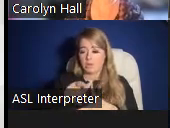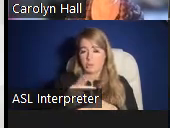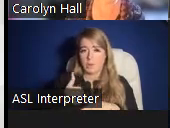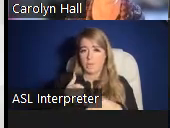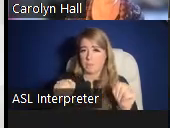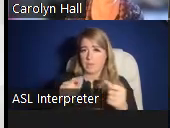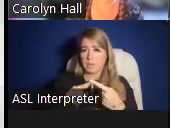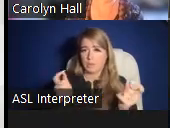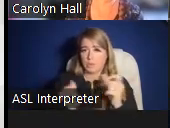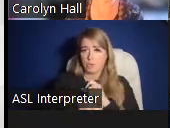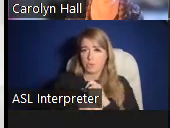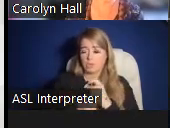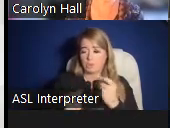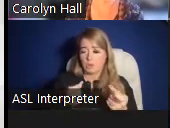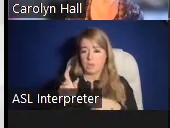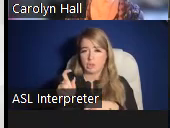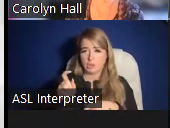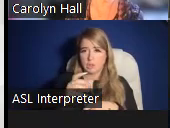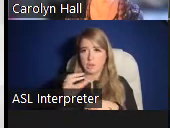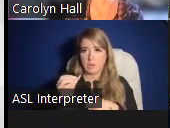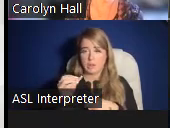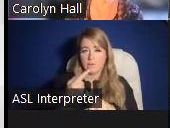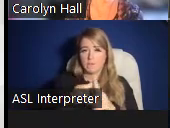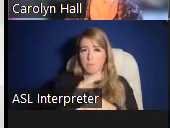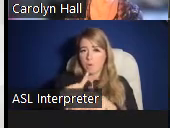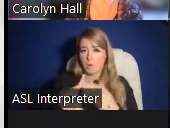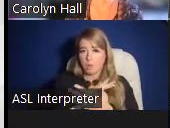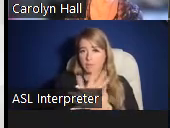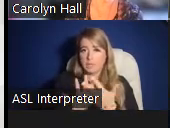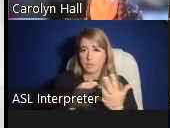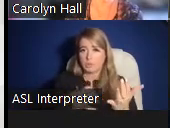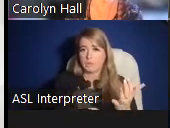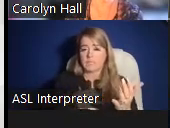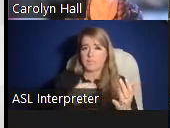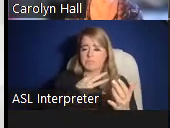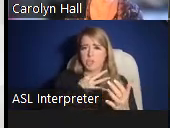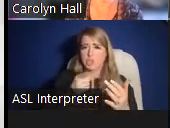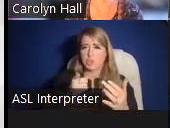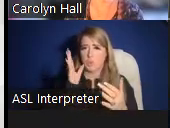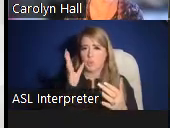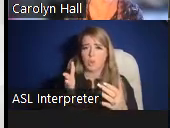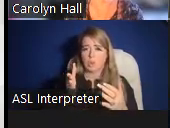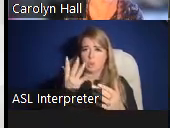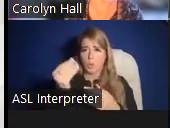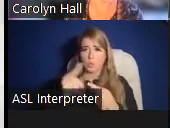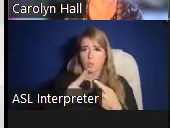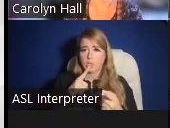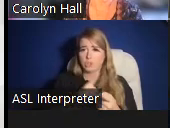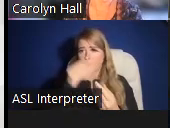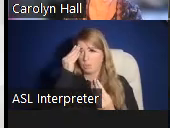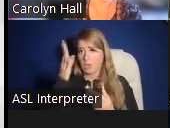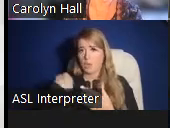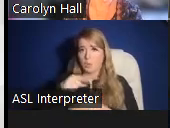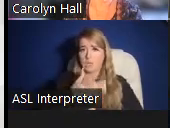to change those regulations? And from all these grievances, like, are you going to the legislature and saying we need to improve